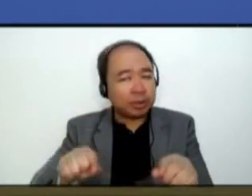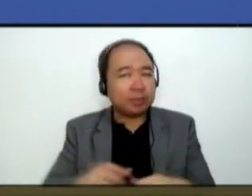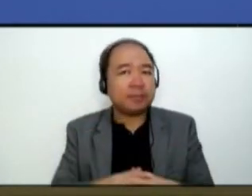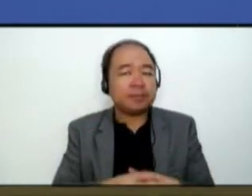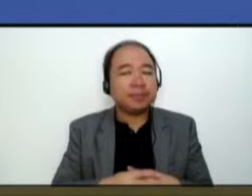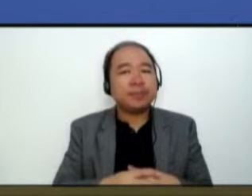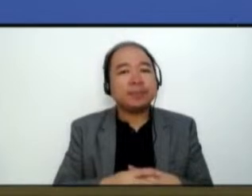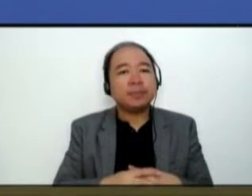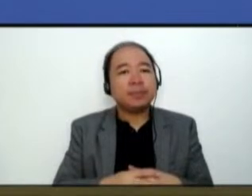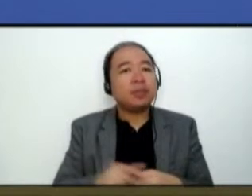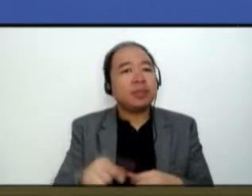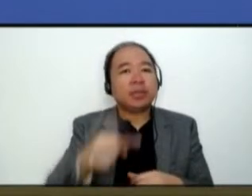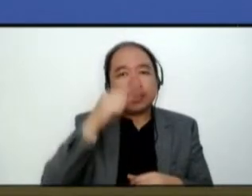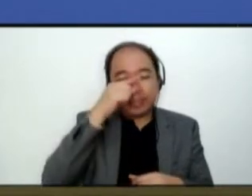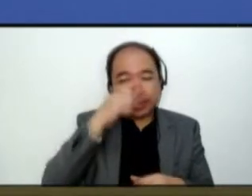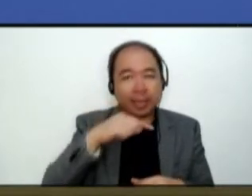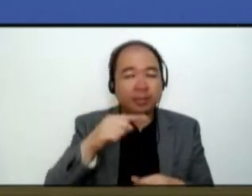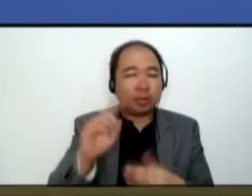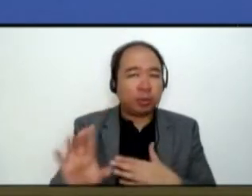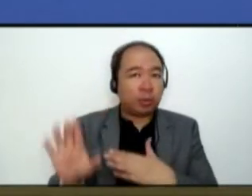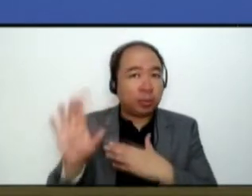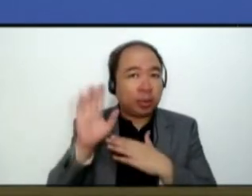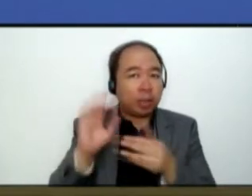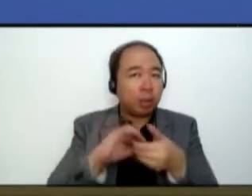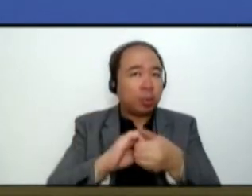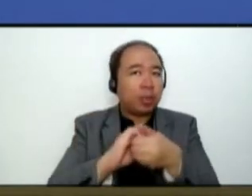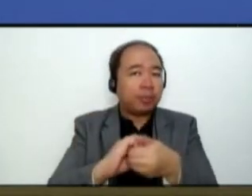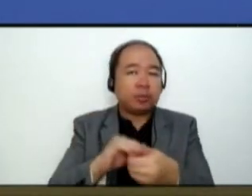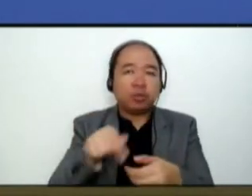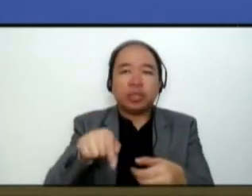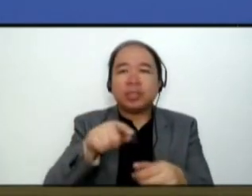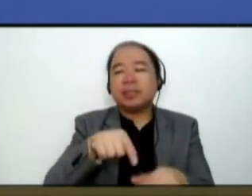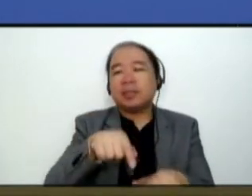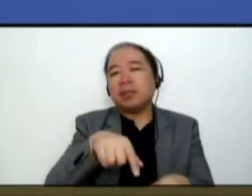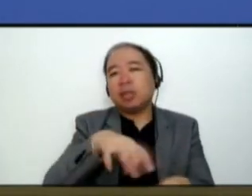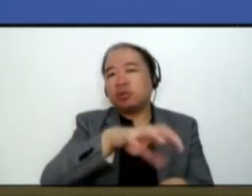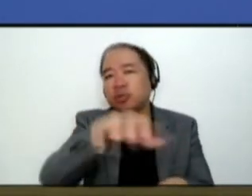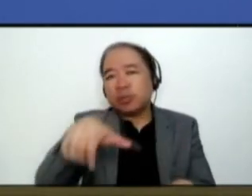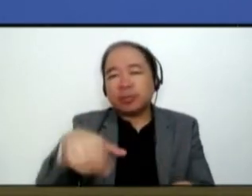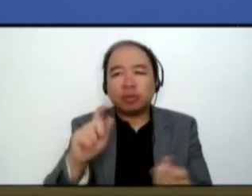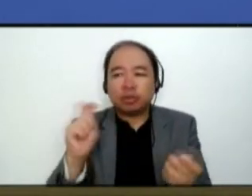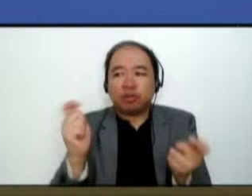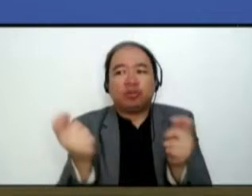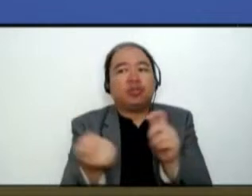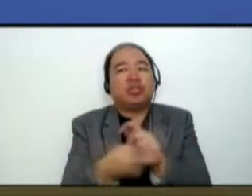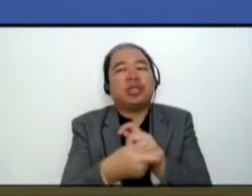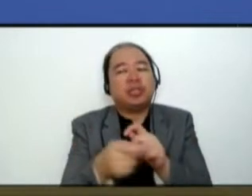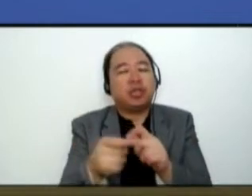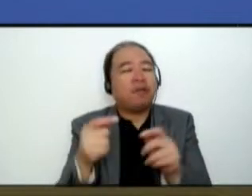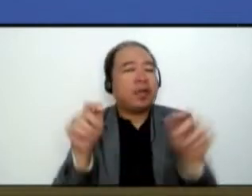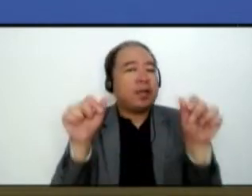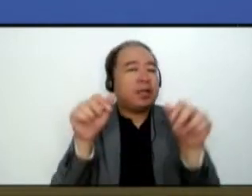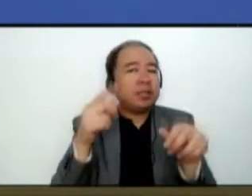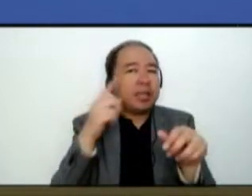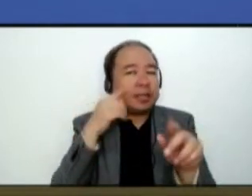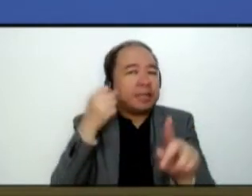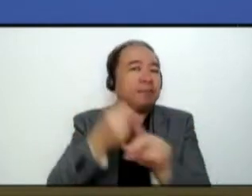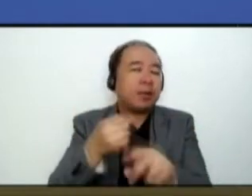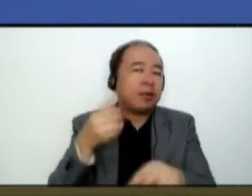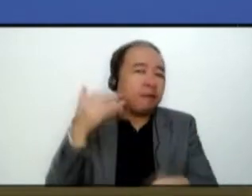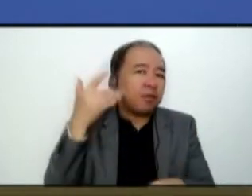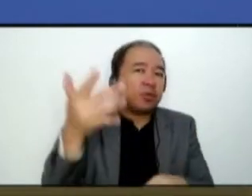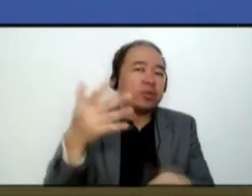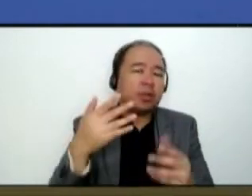Chair, Thailand is dedicated to collaborating with all nations to turn the tide and shape a future where social development is